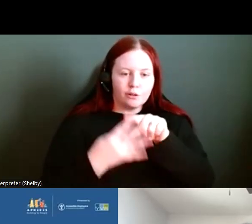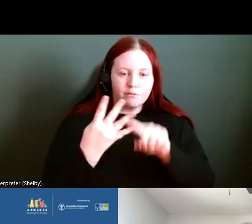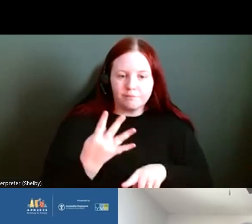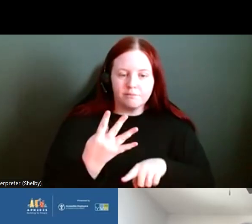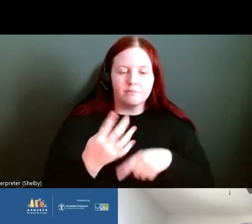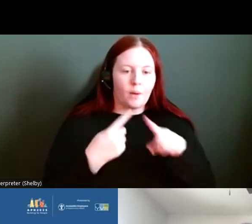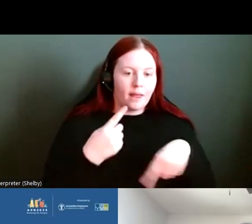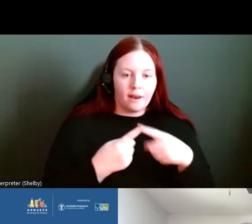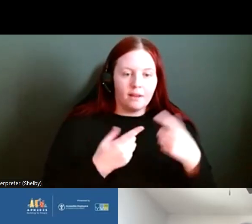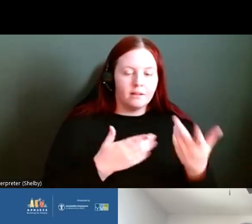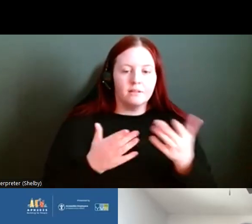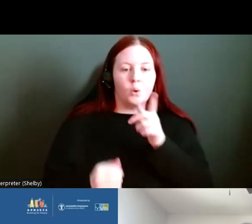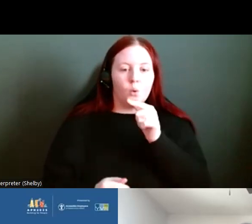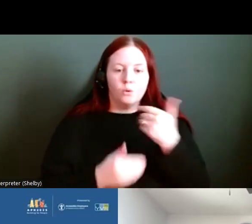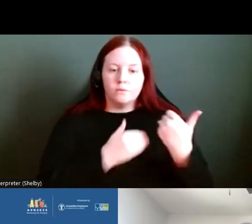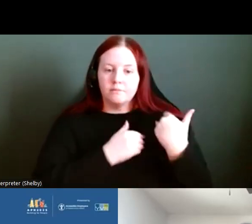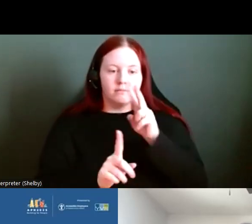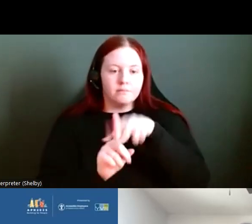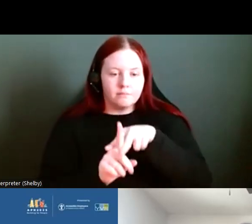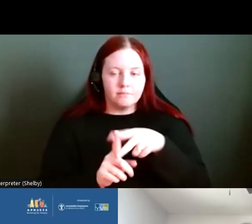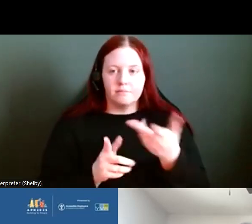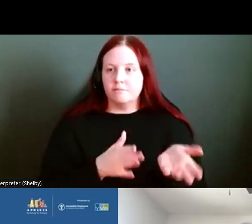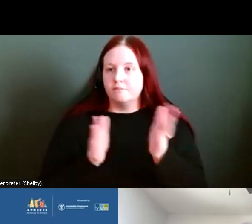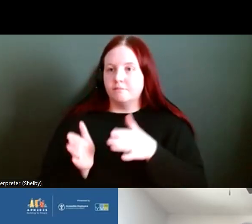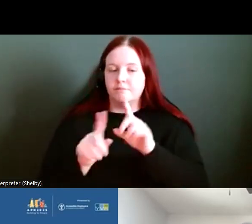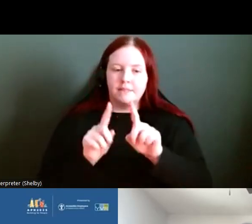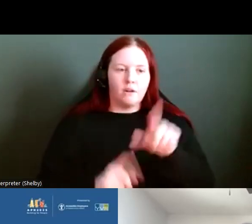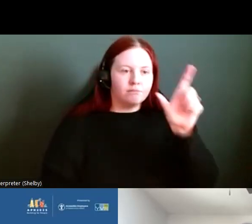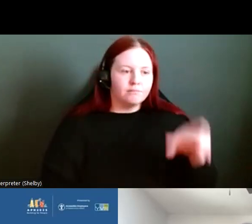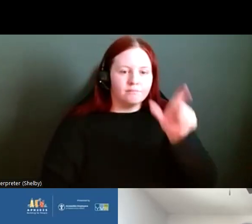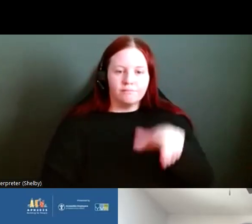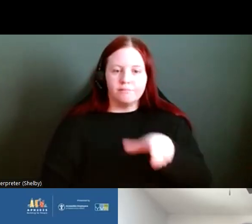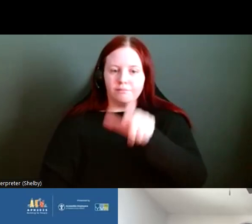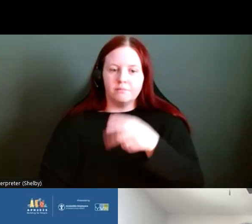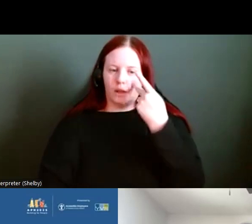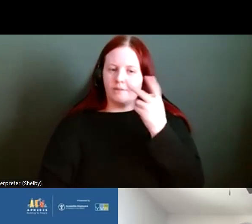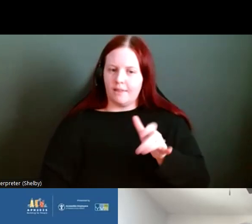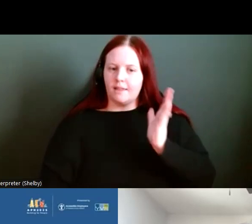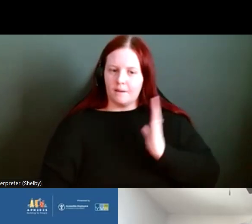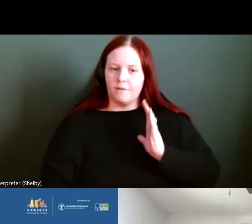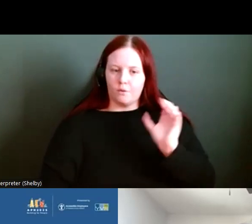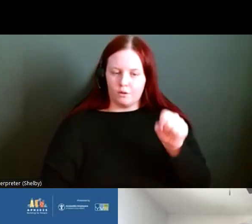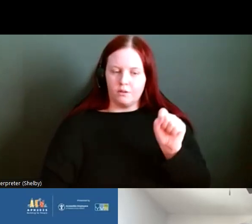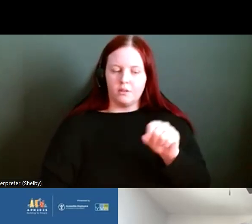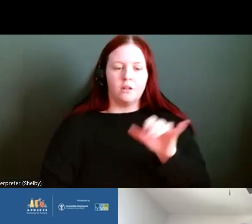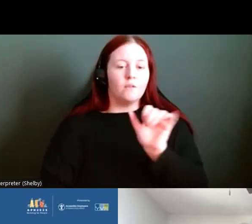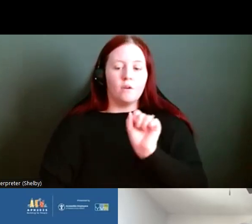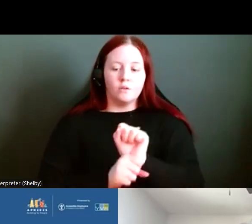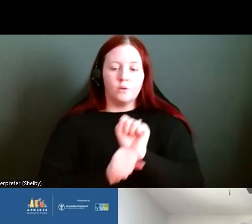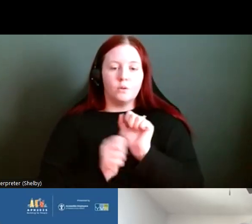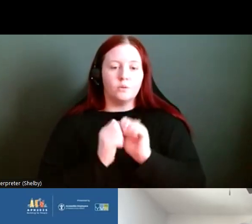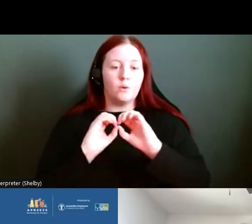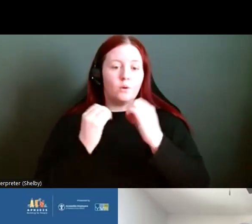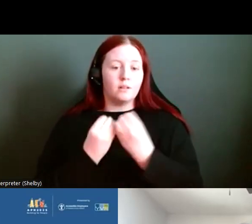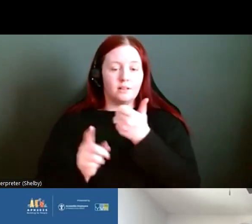who is assigned to that action. So I've seen that. We've also worked with organizations that